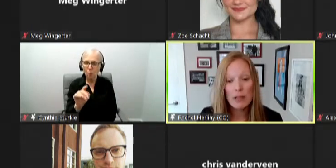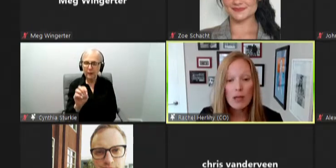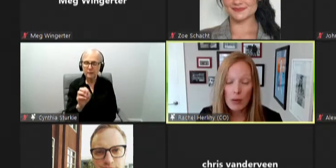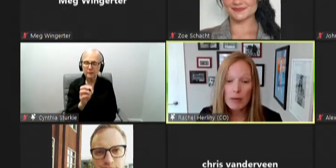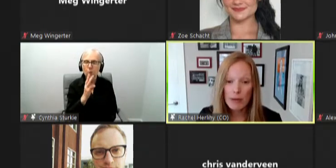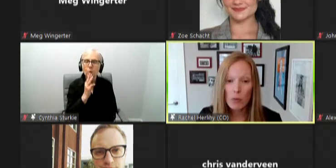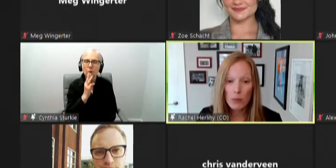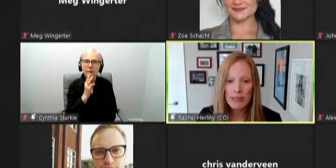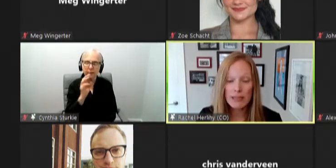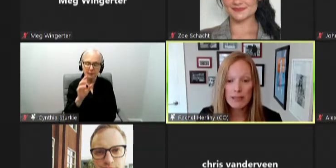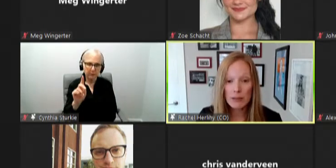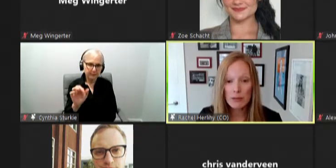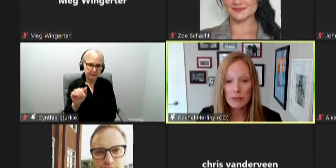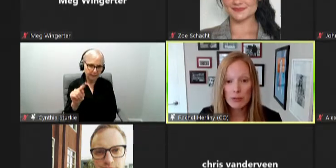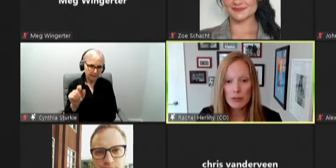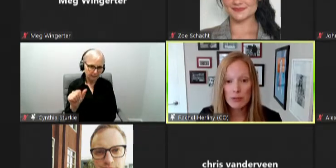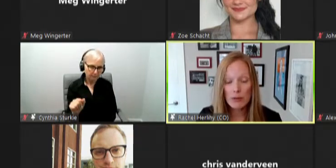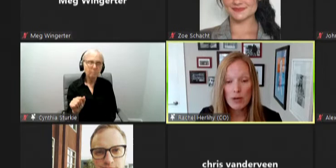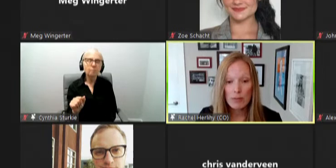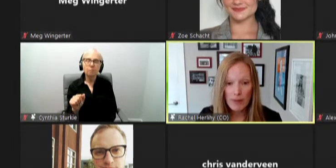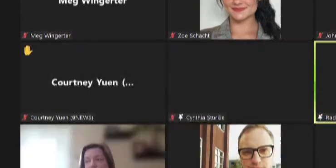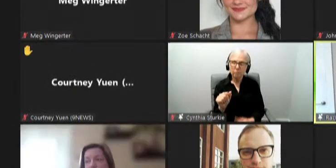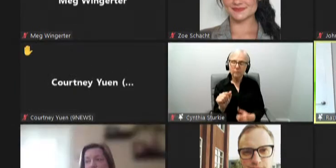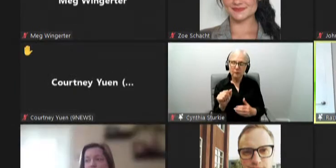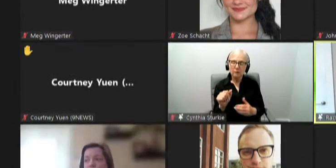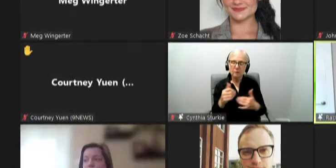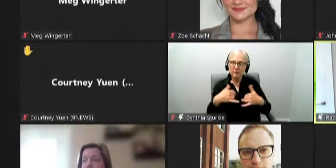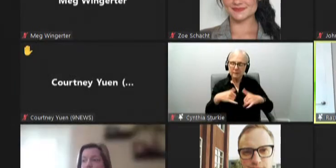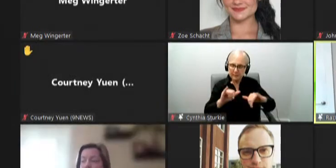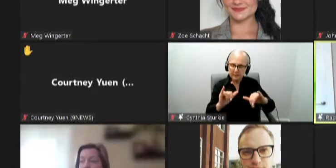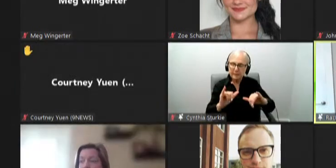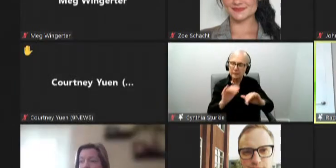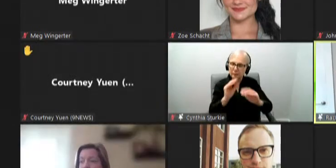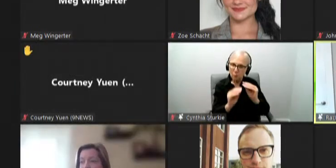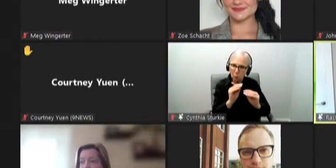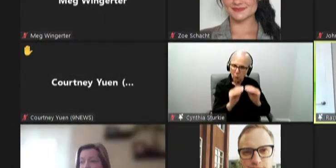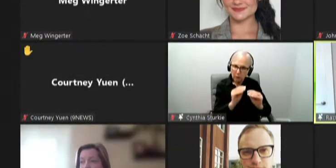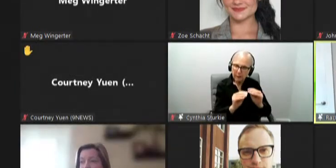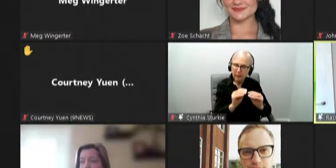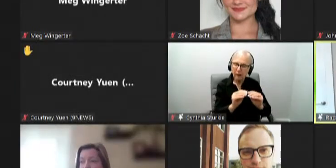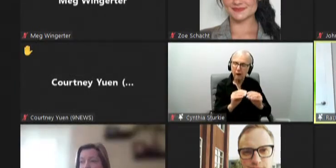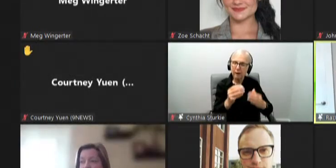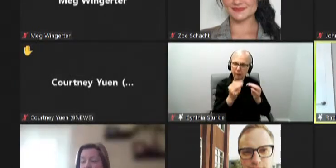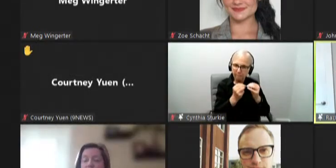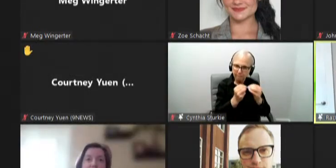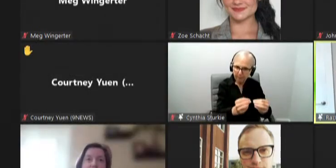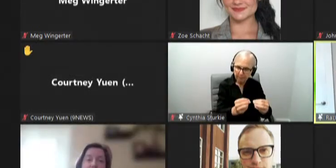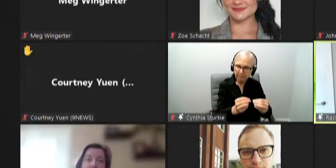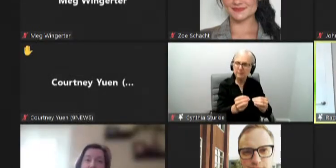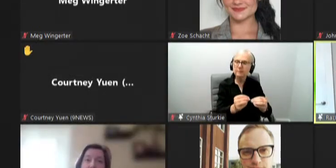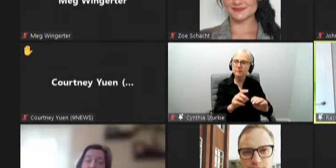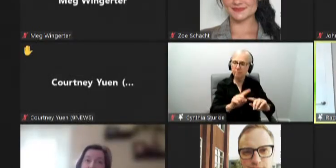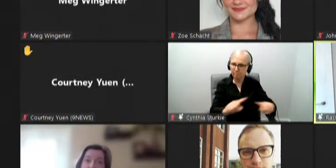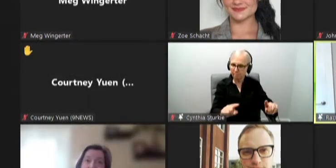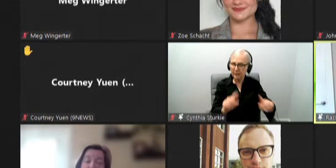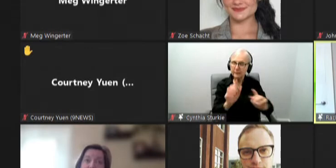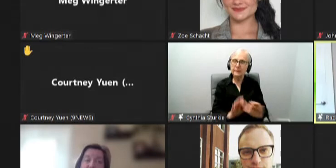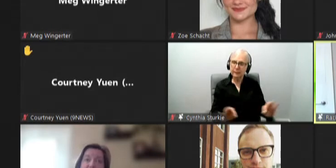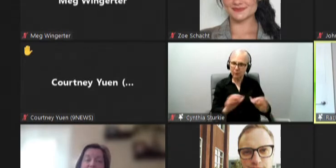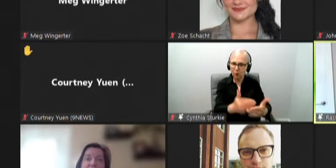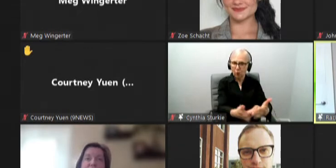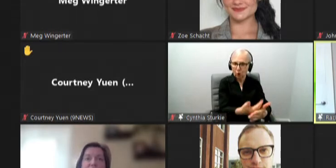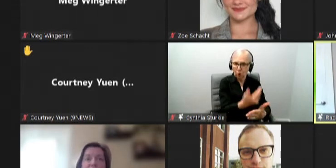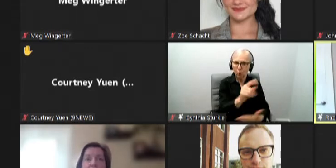gap. There's still quite a bit of work we need to do to refine our methods around wastewater surveillance. But I think it's an important new tool